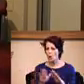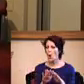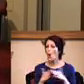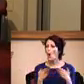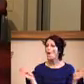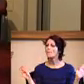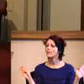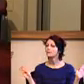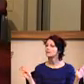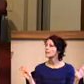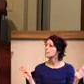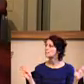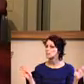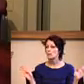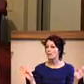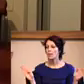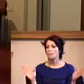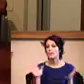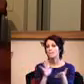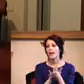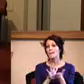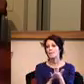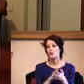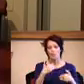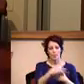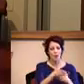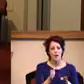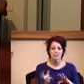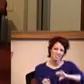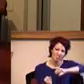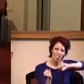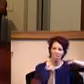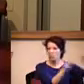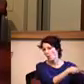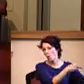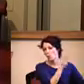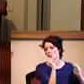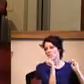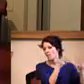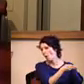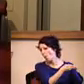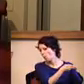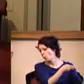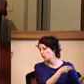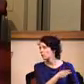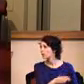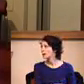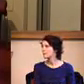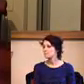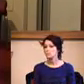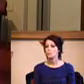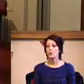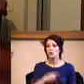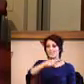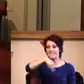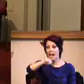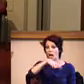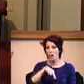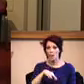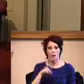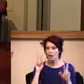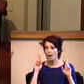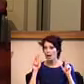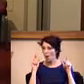season we've thrown away the the boxes and the wrapping paper we've put it into the recycling I